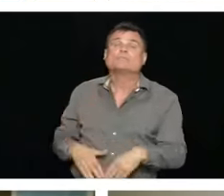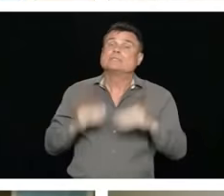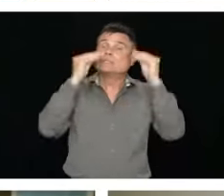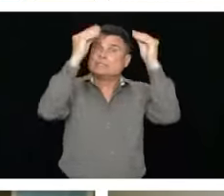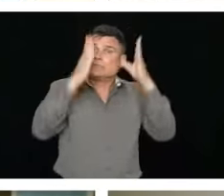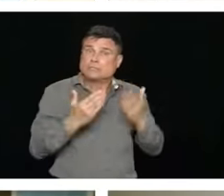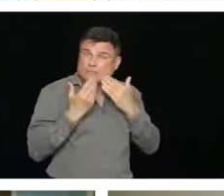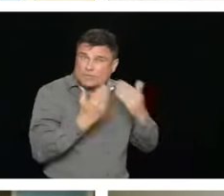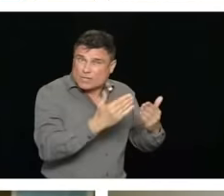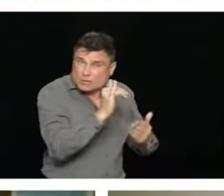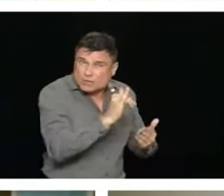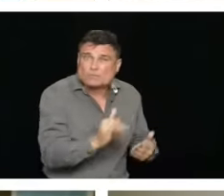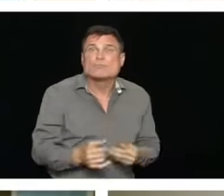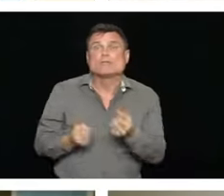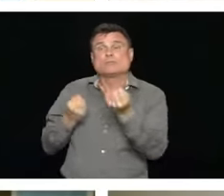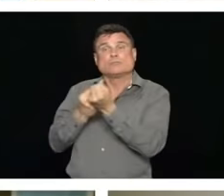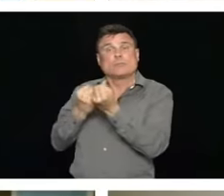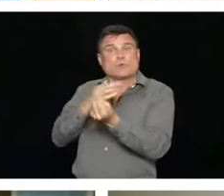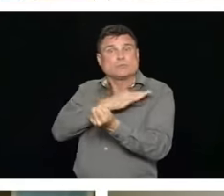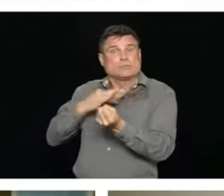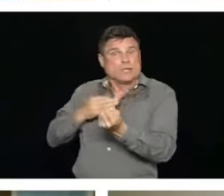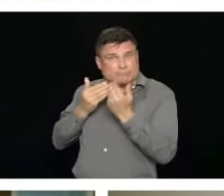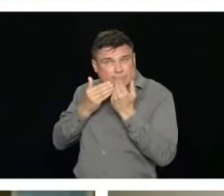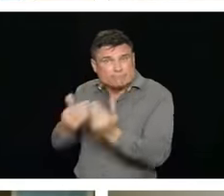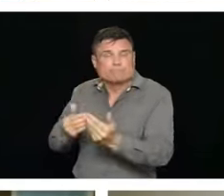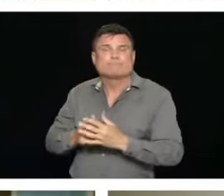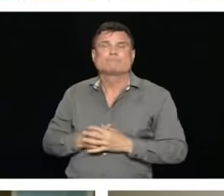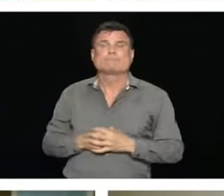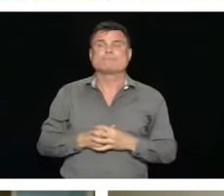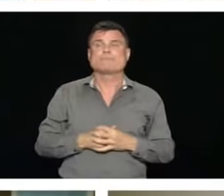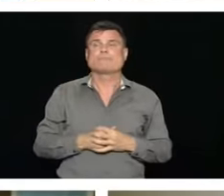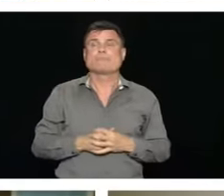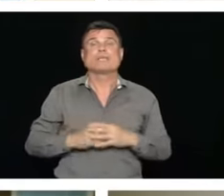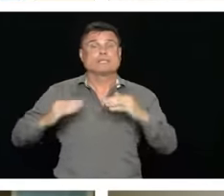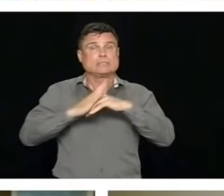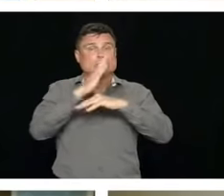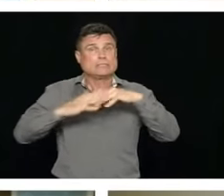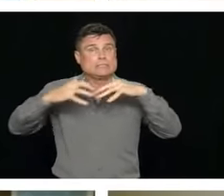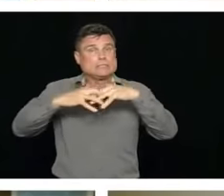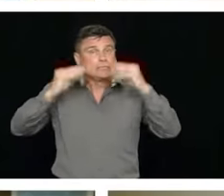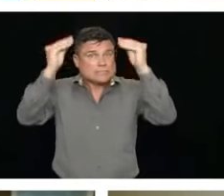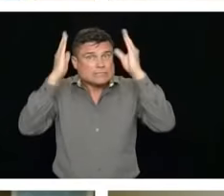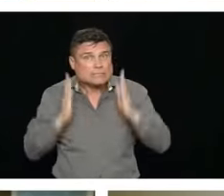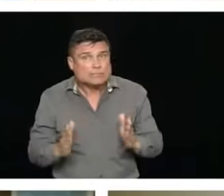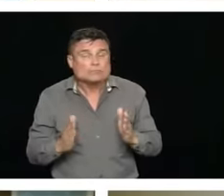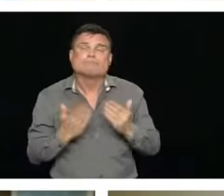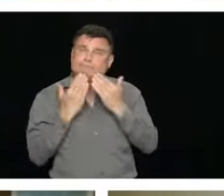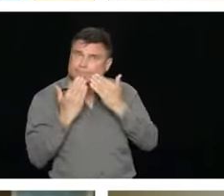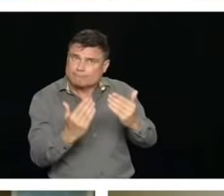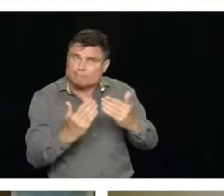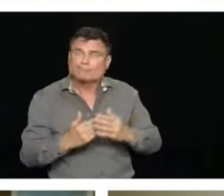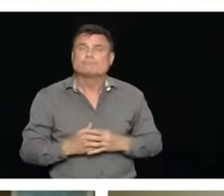principals, students especially, parents, superintendents, trustees, all of our education partners.